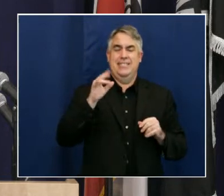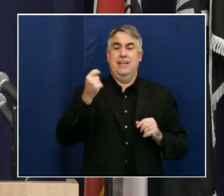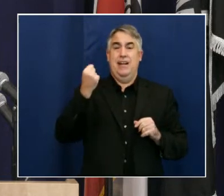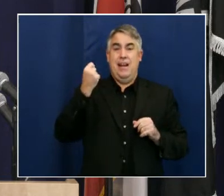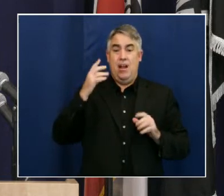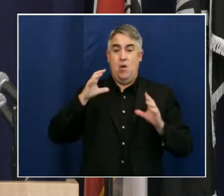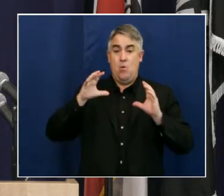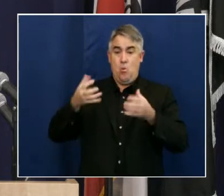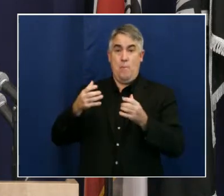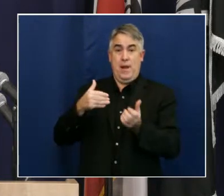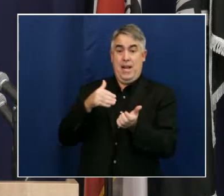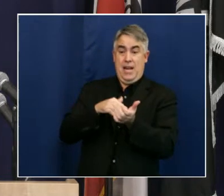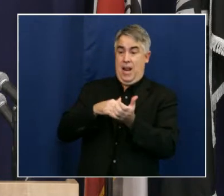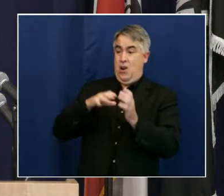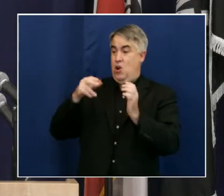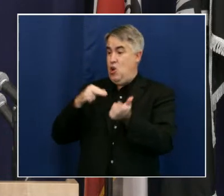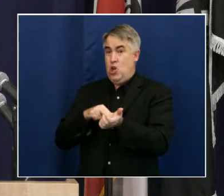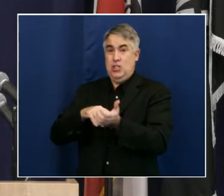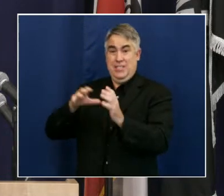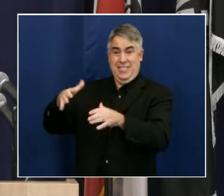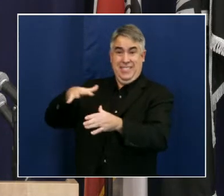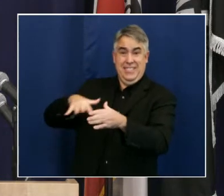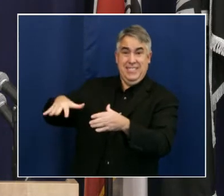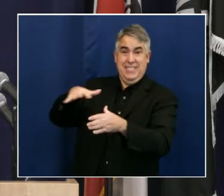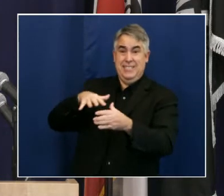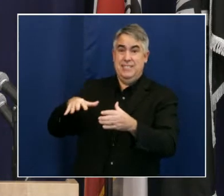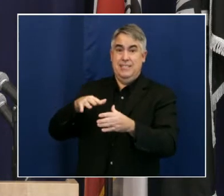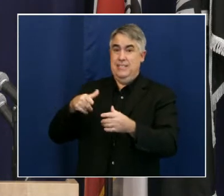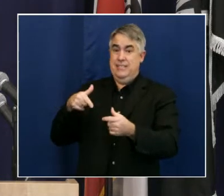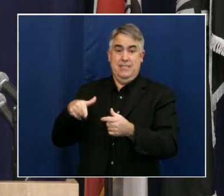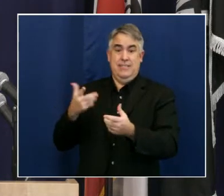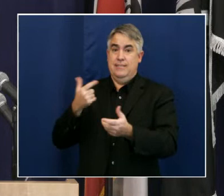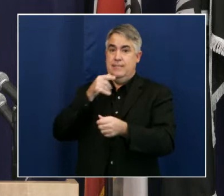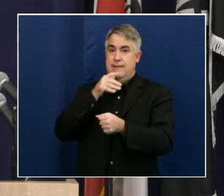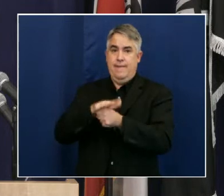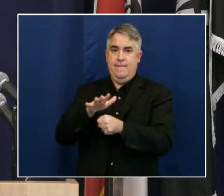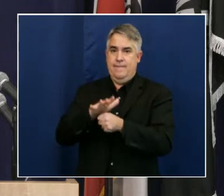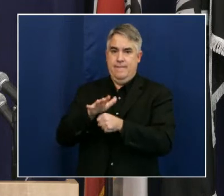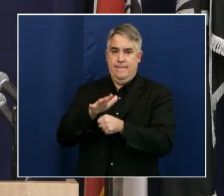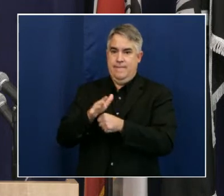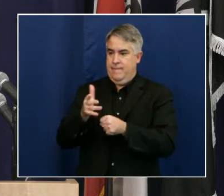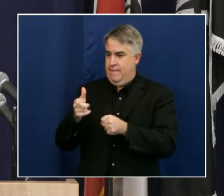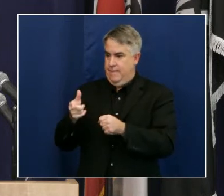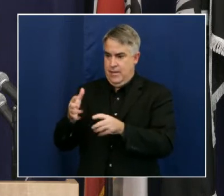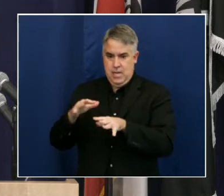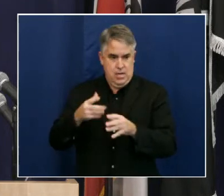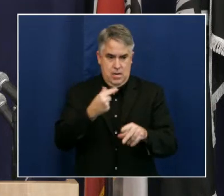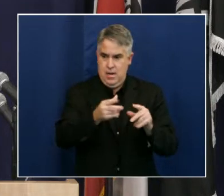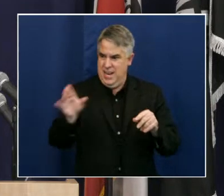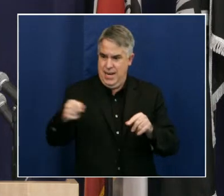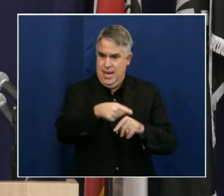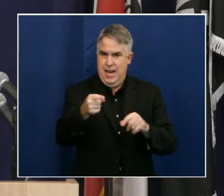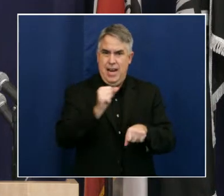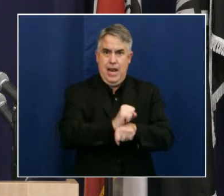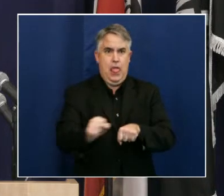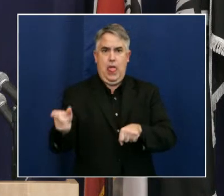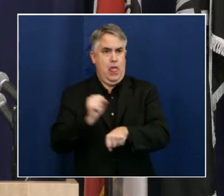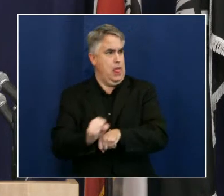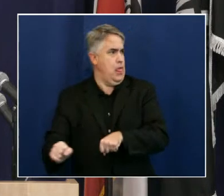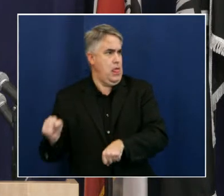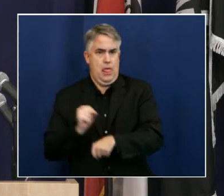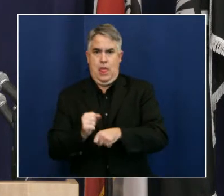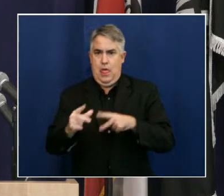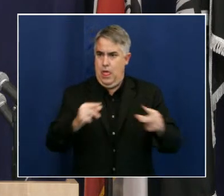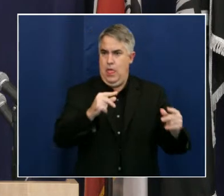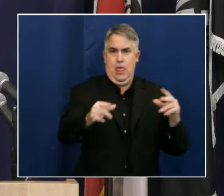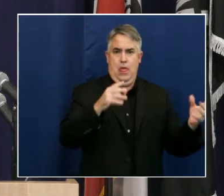There is tremendous strain on our healthcare system, our nurses, our doctors, all of those folks are incredibly overtaxed and overworked. And